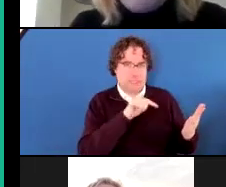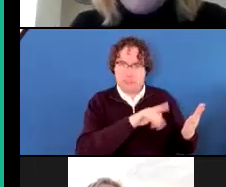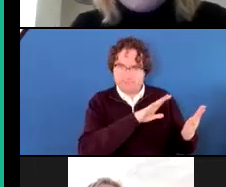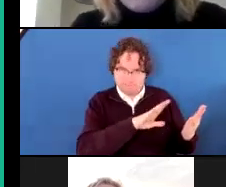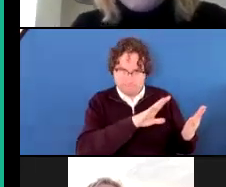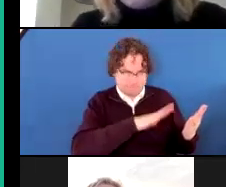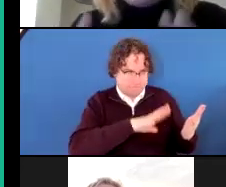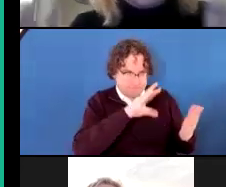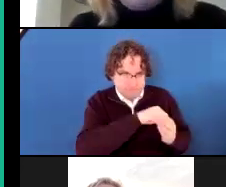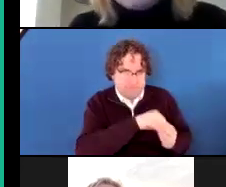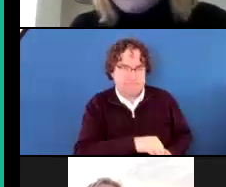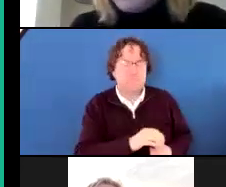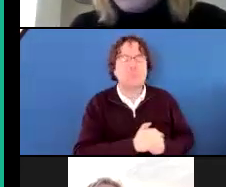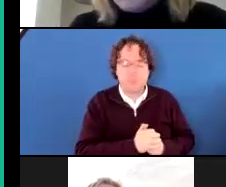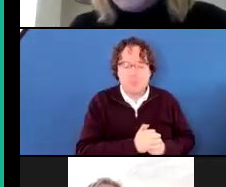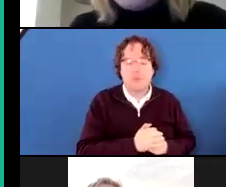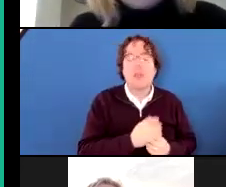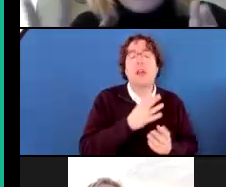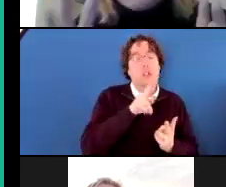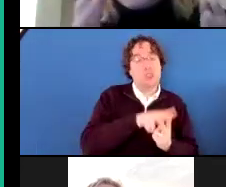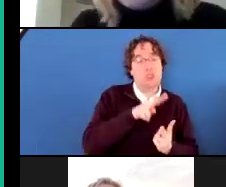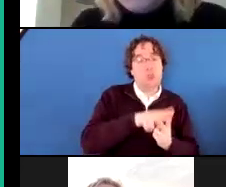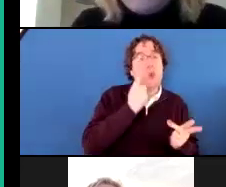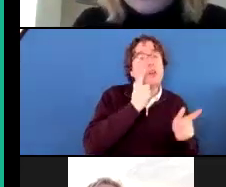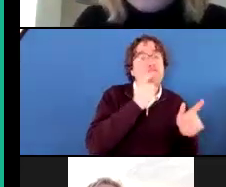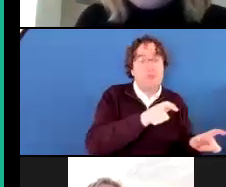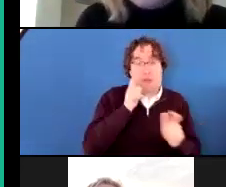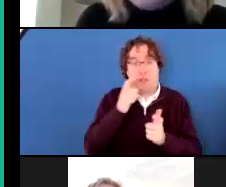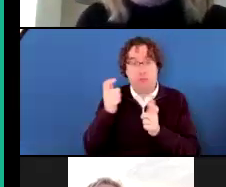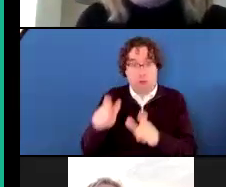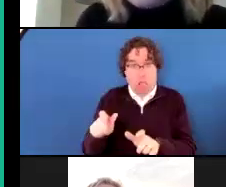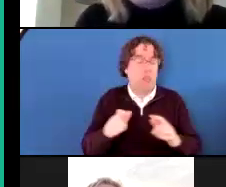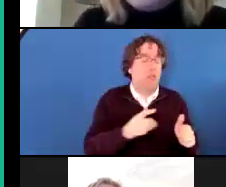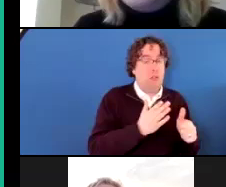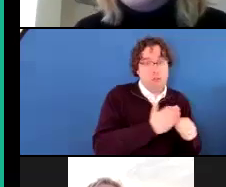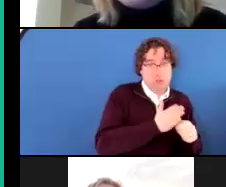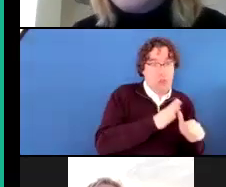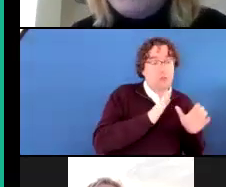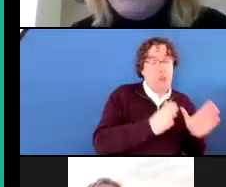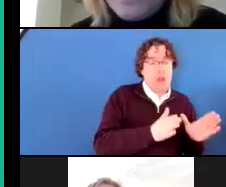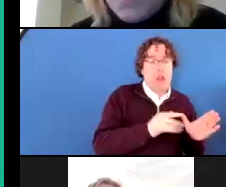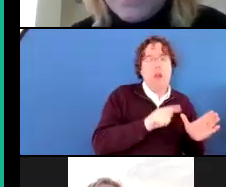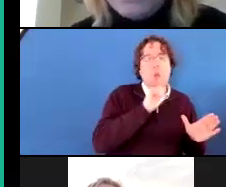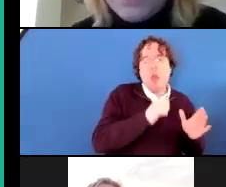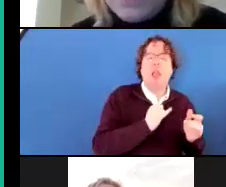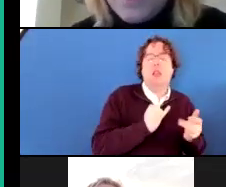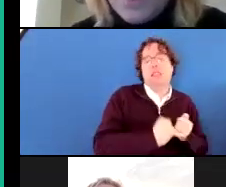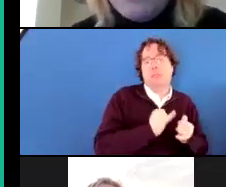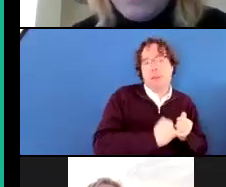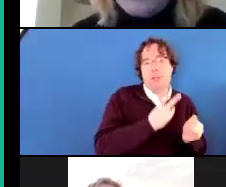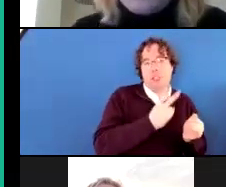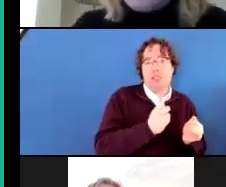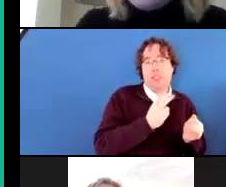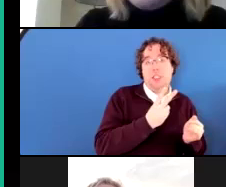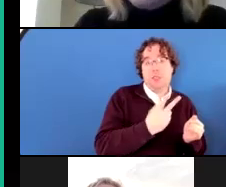fellowship comprises 2 residentials. So we have a starting residential, which will take place in September